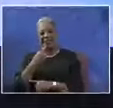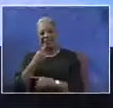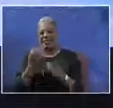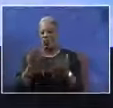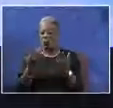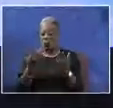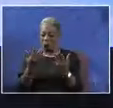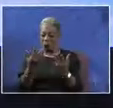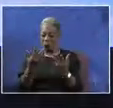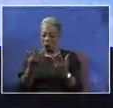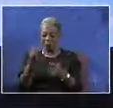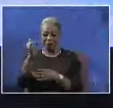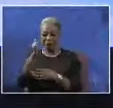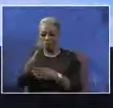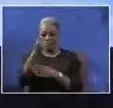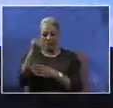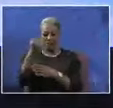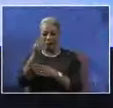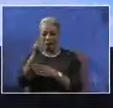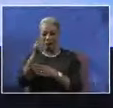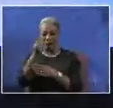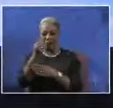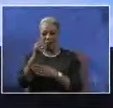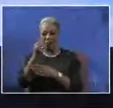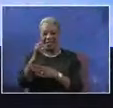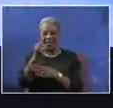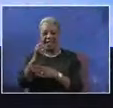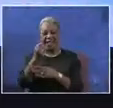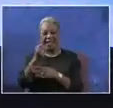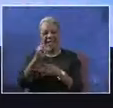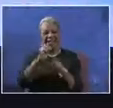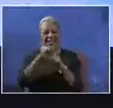hand. And it didn't happen.